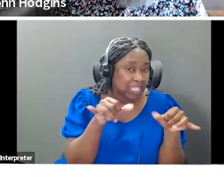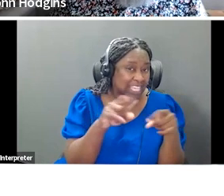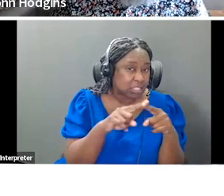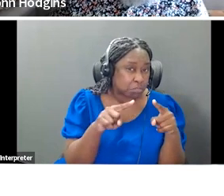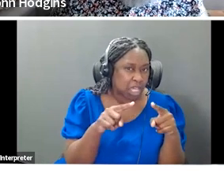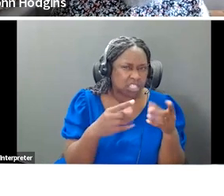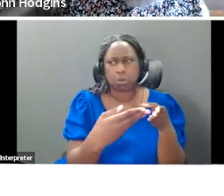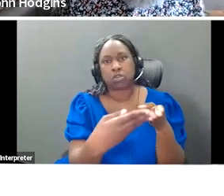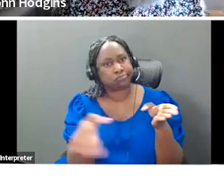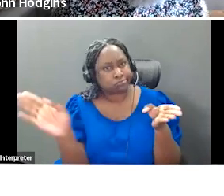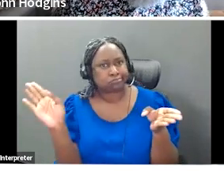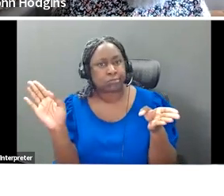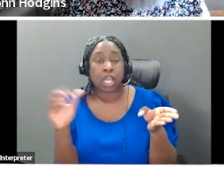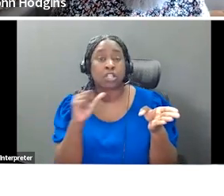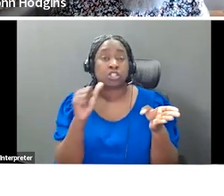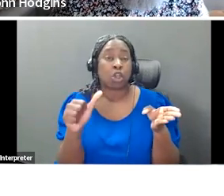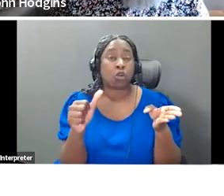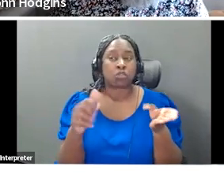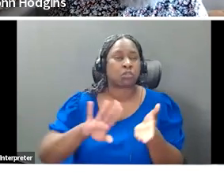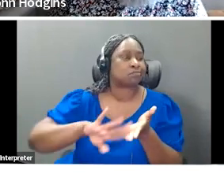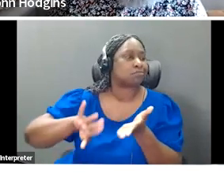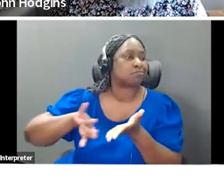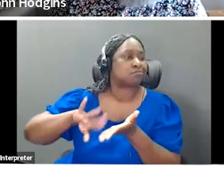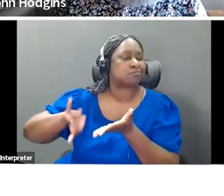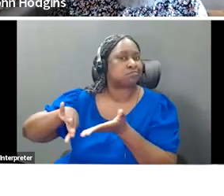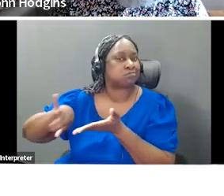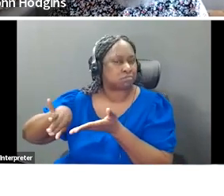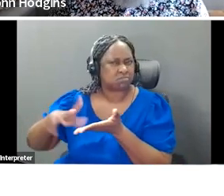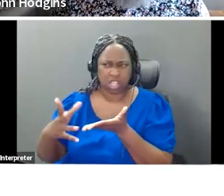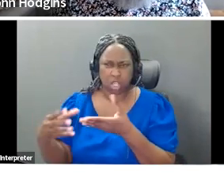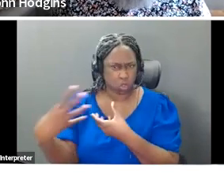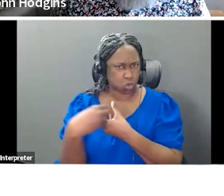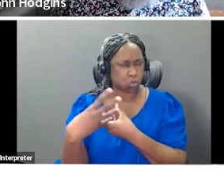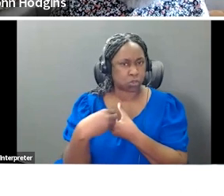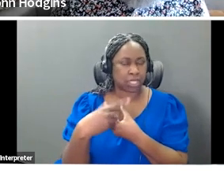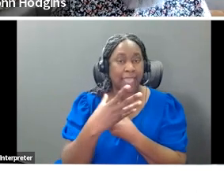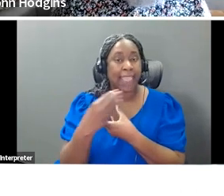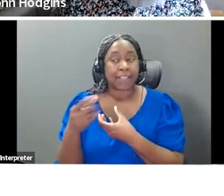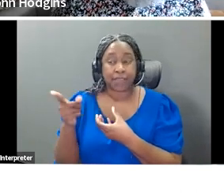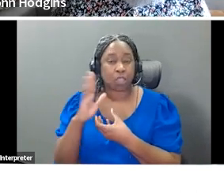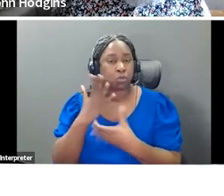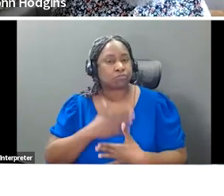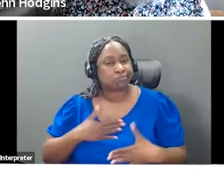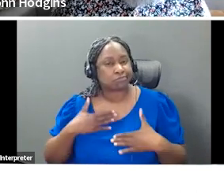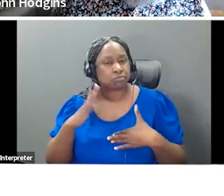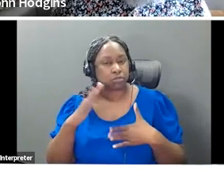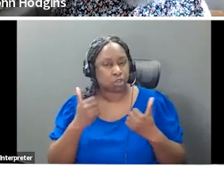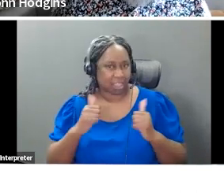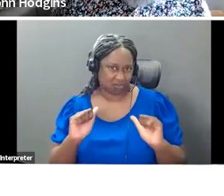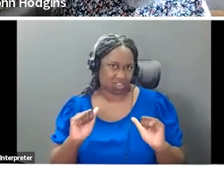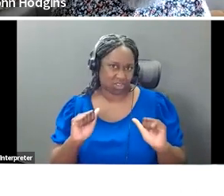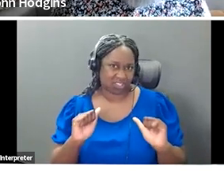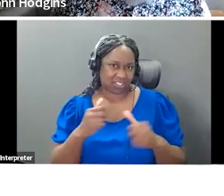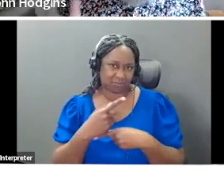exclude anyone in your attempt to be inclusive. And your partners and grantees are really going to appreciate the effort that you put into these